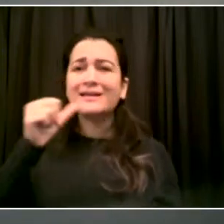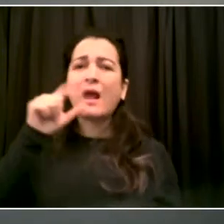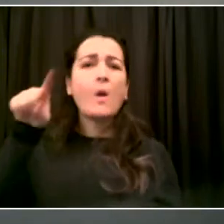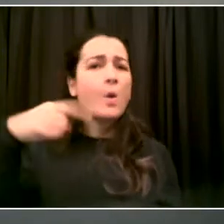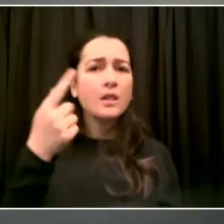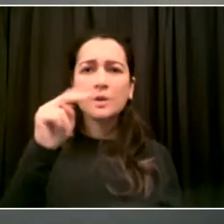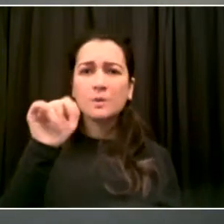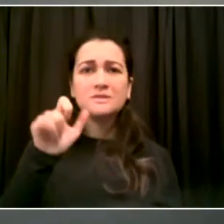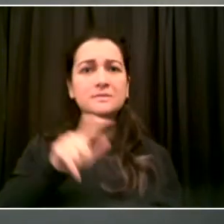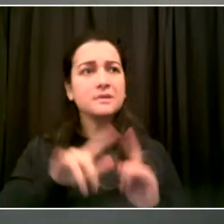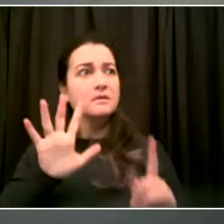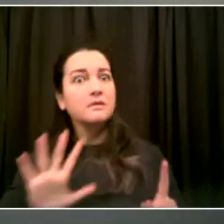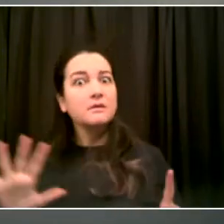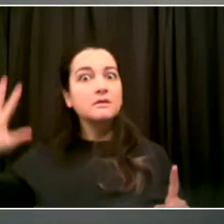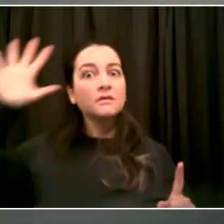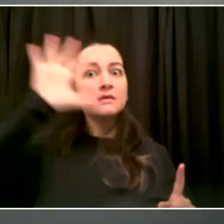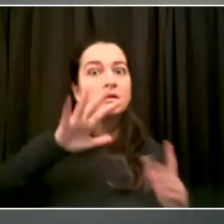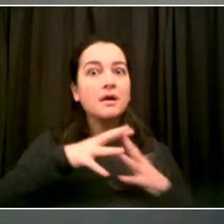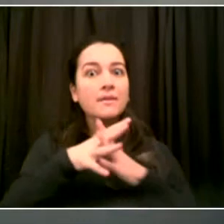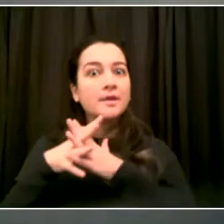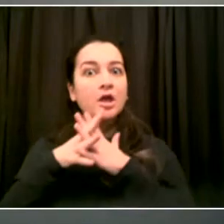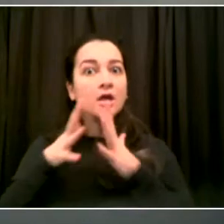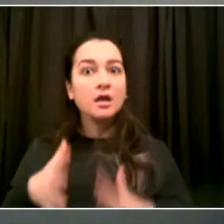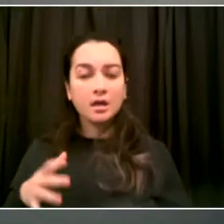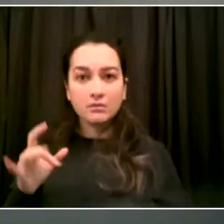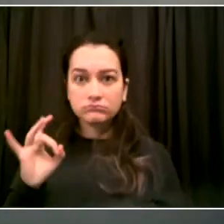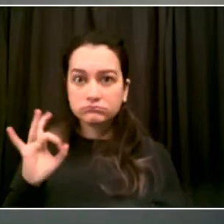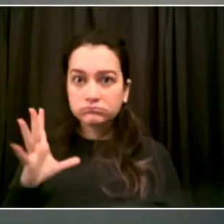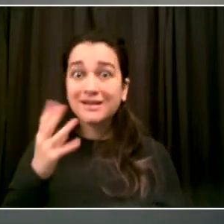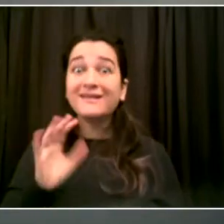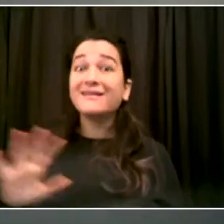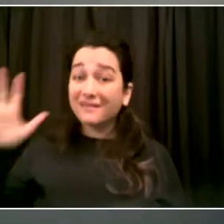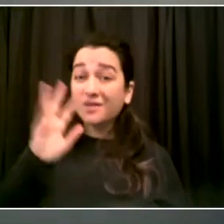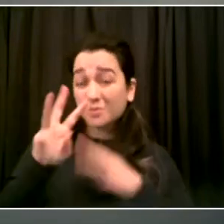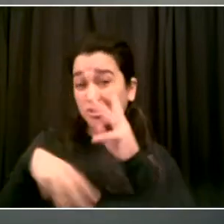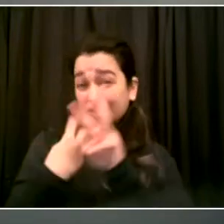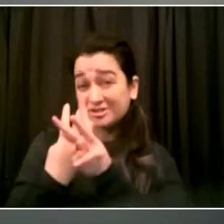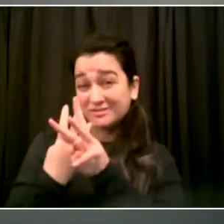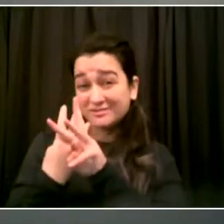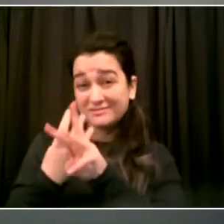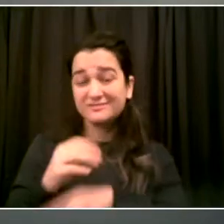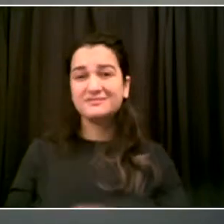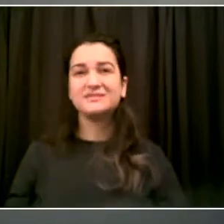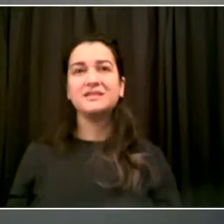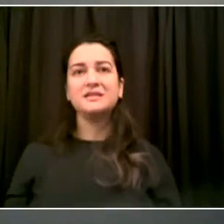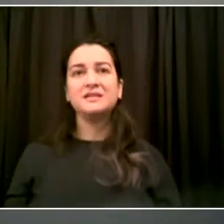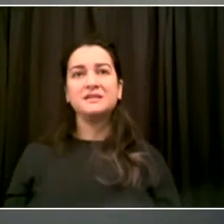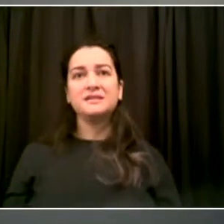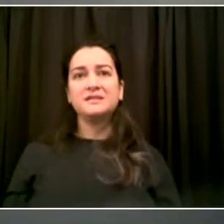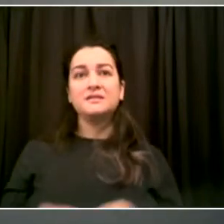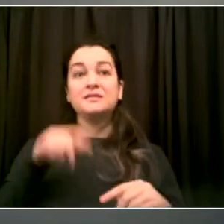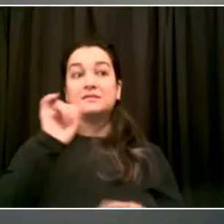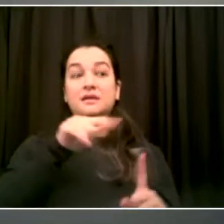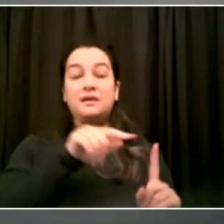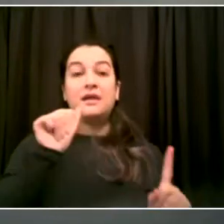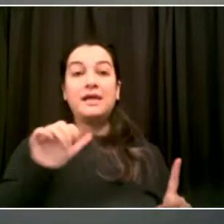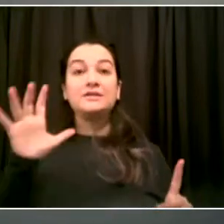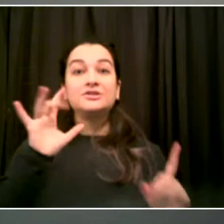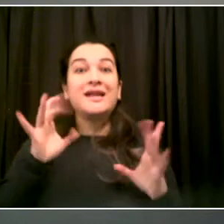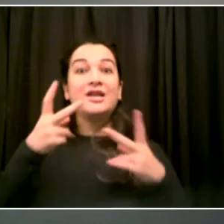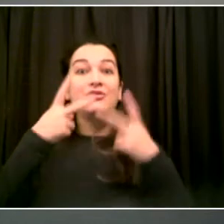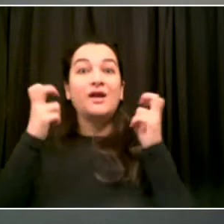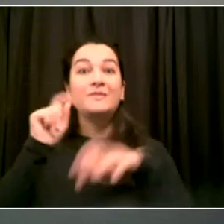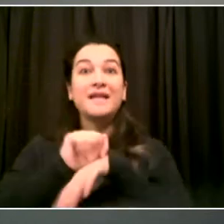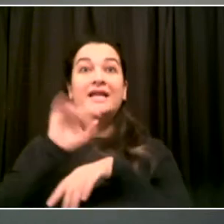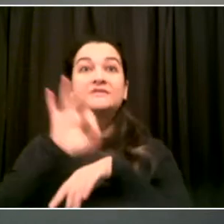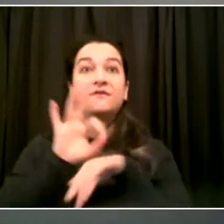American detectives in the world, speaking 11 different languages. These detectives have the background and skill set to effectively help the Asian Americans